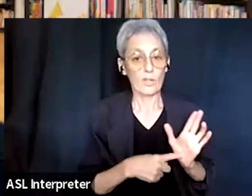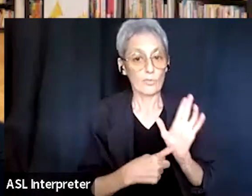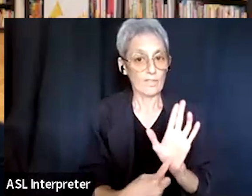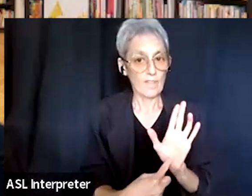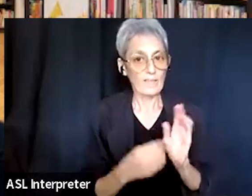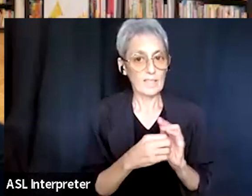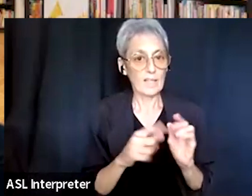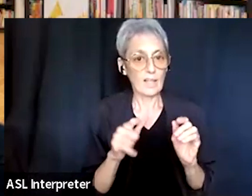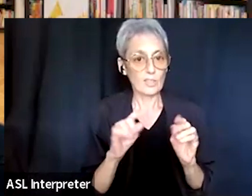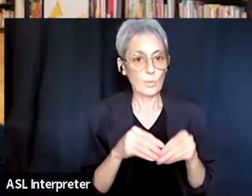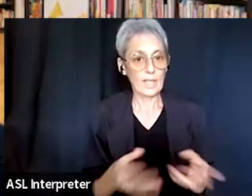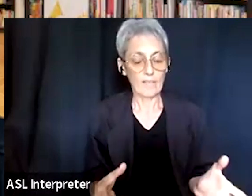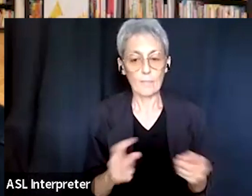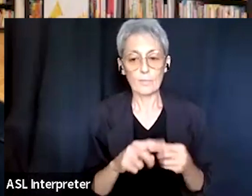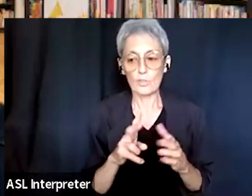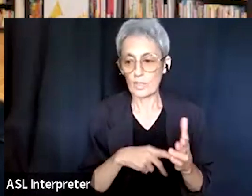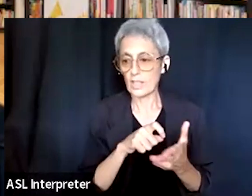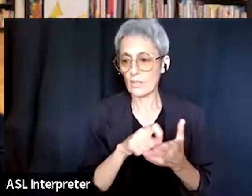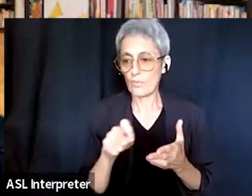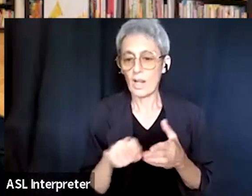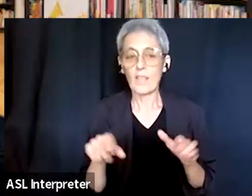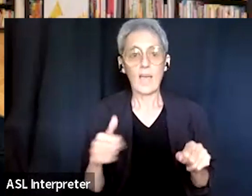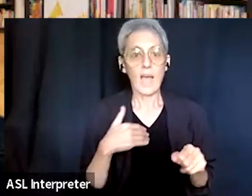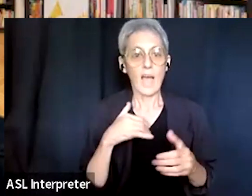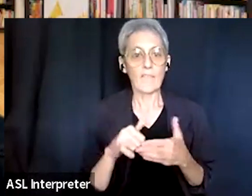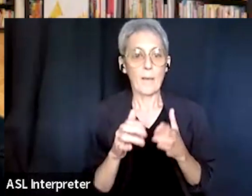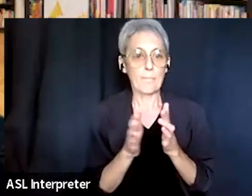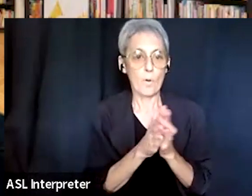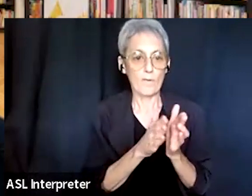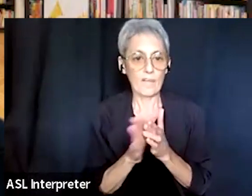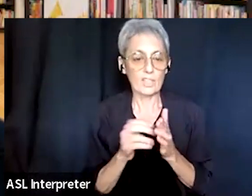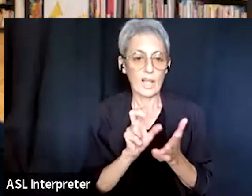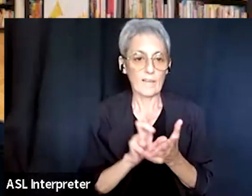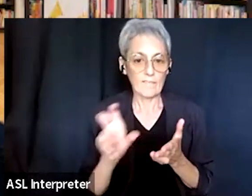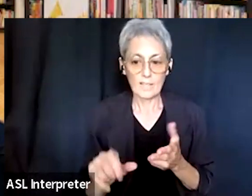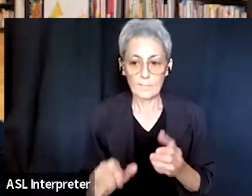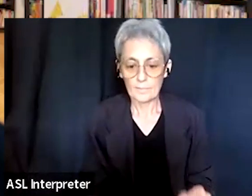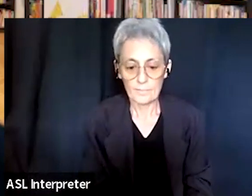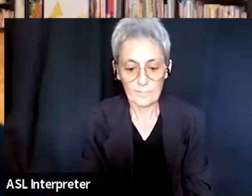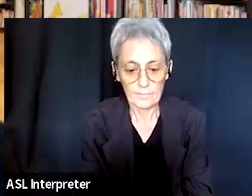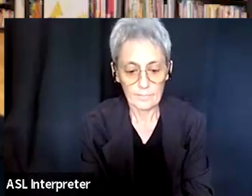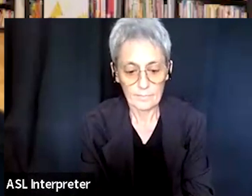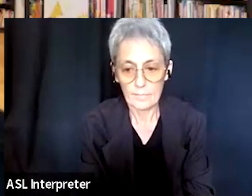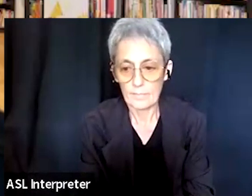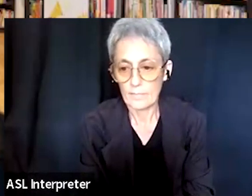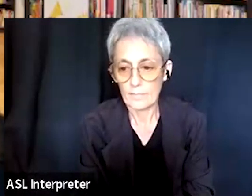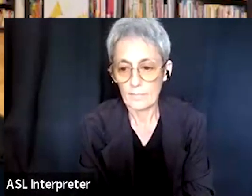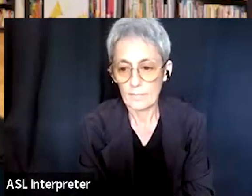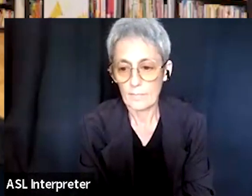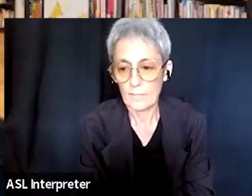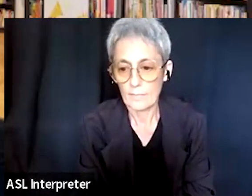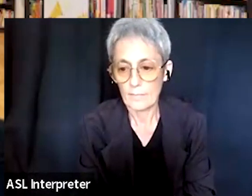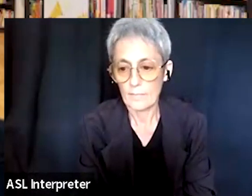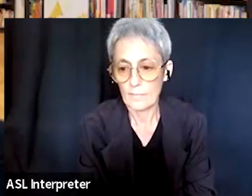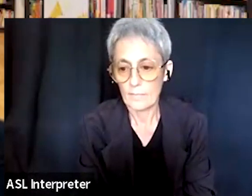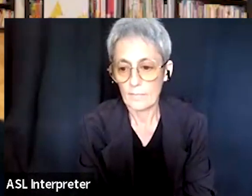literature that we're giving them to read and write, so that they have that motivation and investment. But also, as Barb was saying before, that we have that